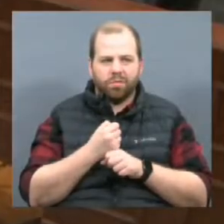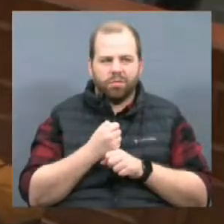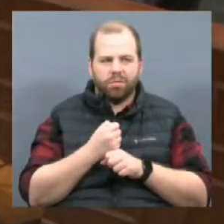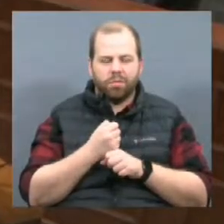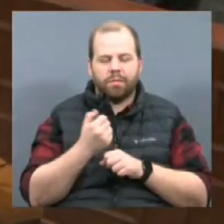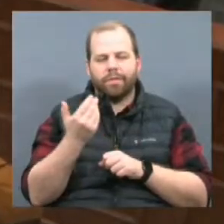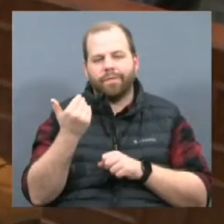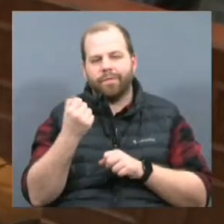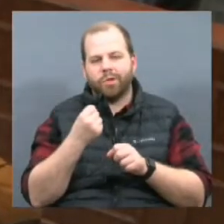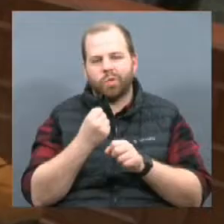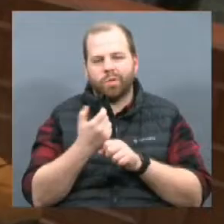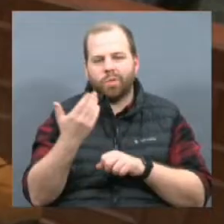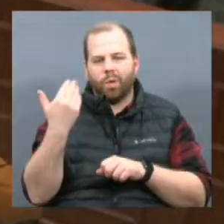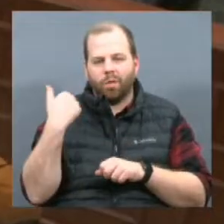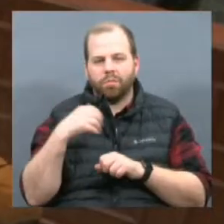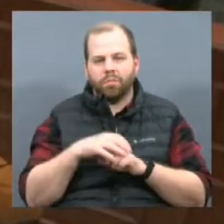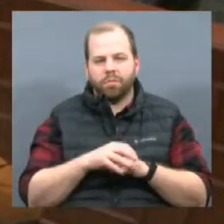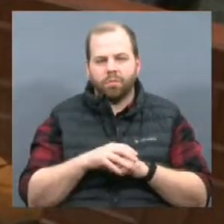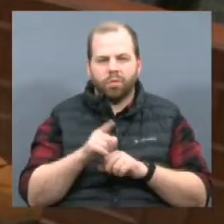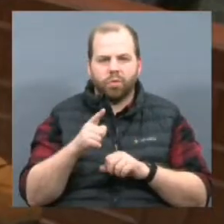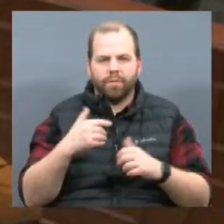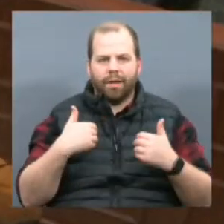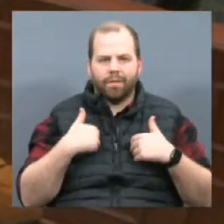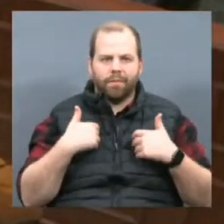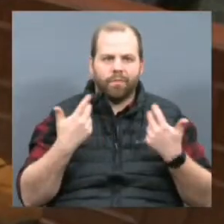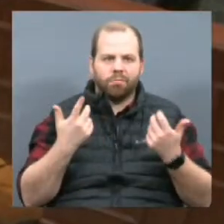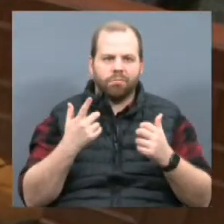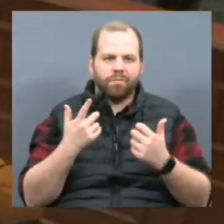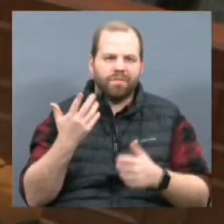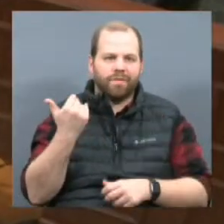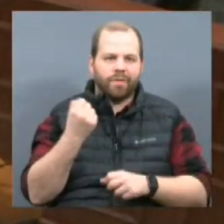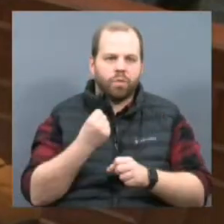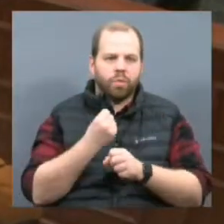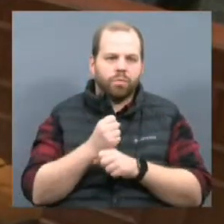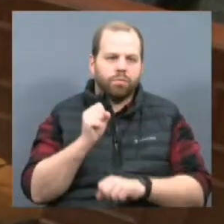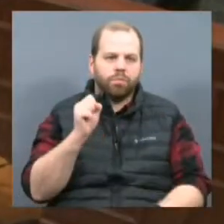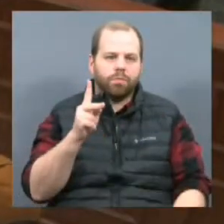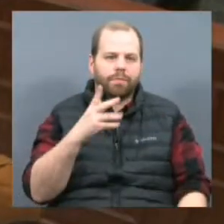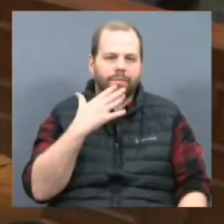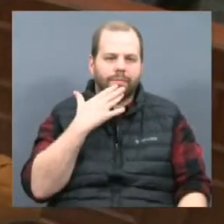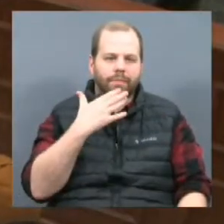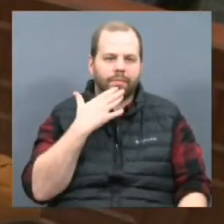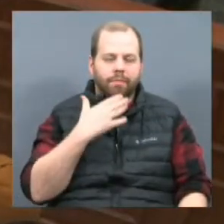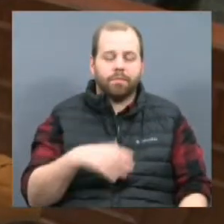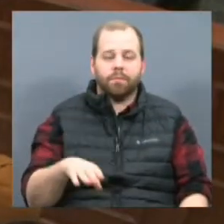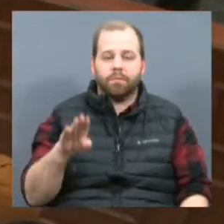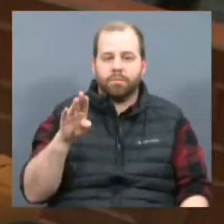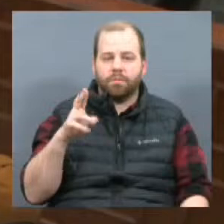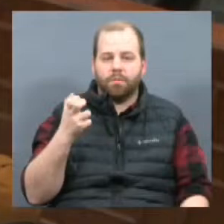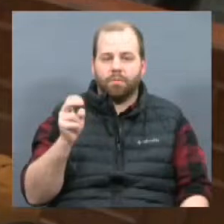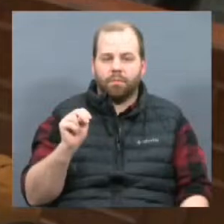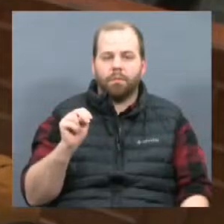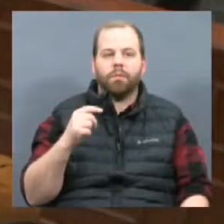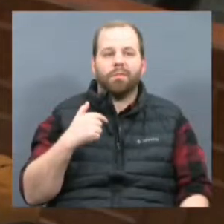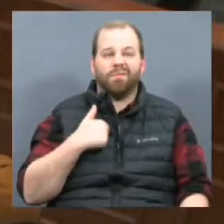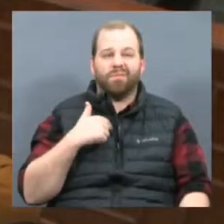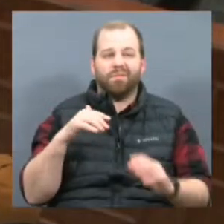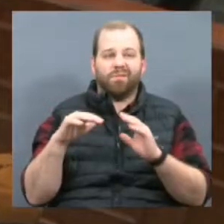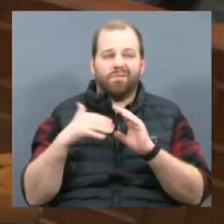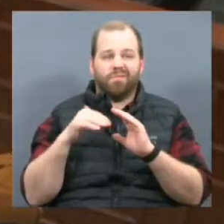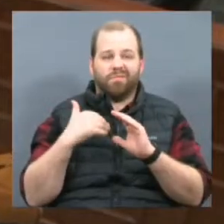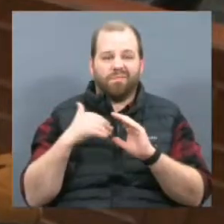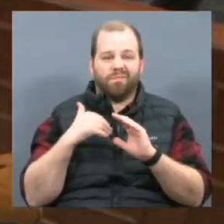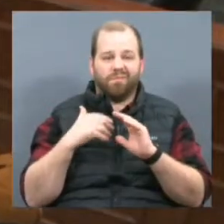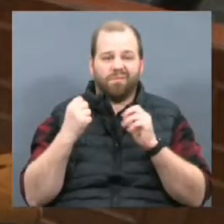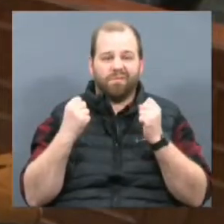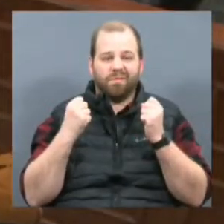So 15 years ago? you've owned them 15 years. Okay, thank you. All right, Commissioner Brown. Yeah, I received a lot of emails about this as